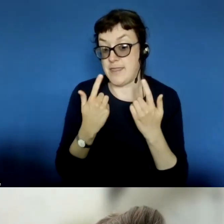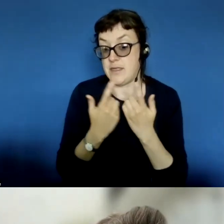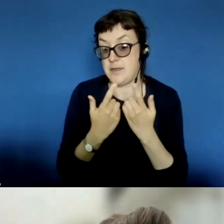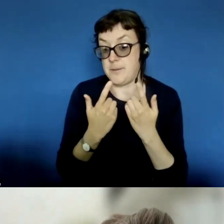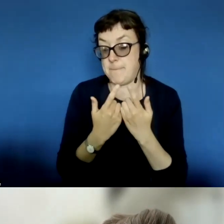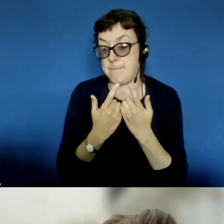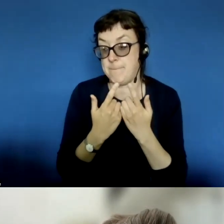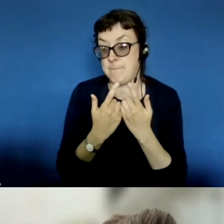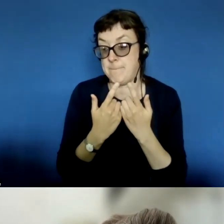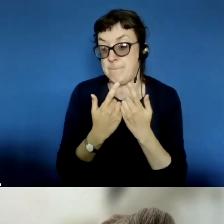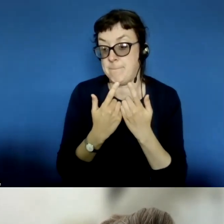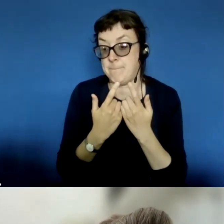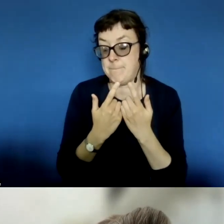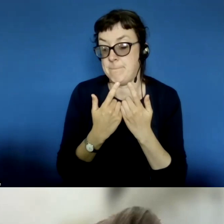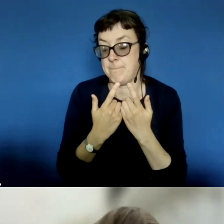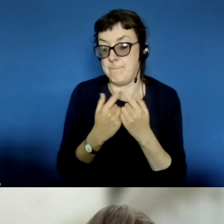was